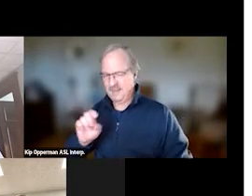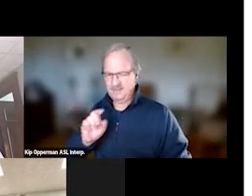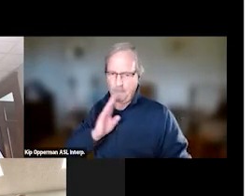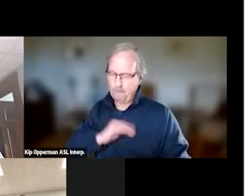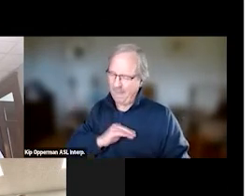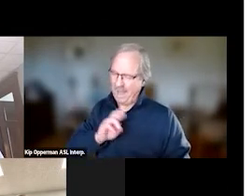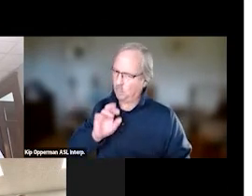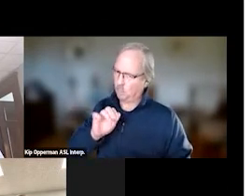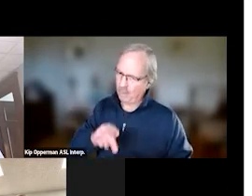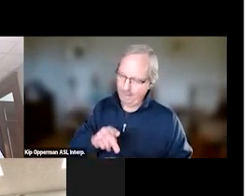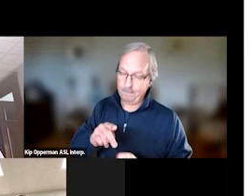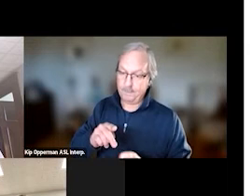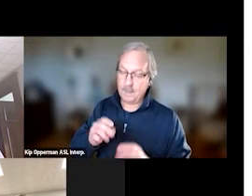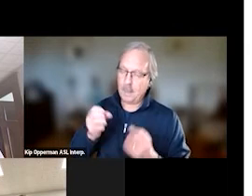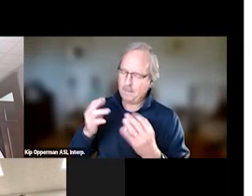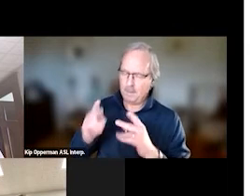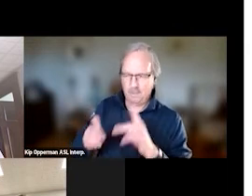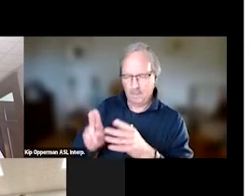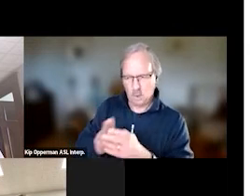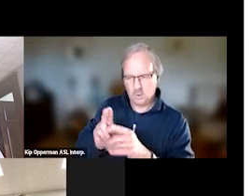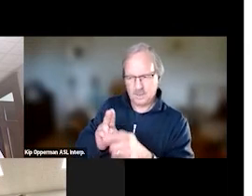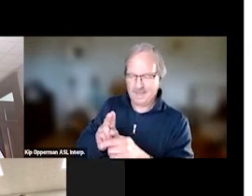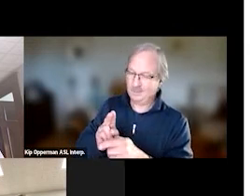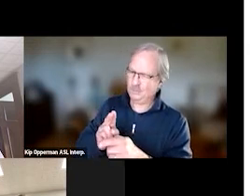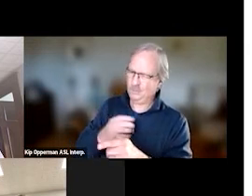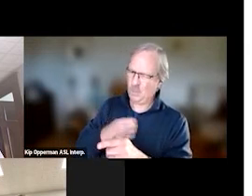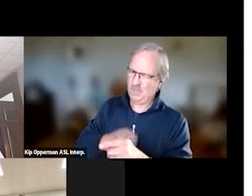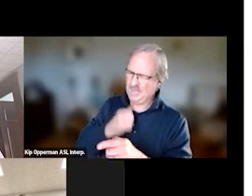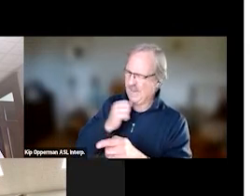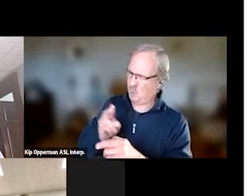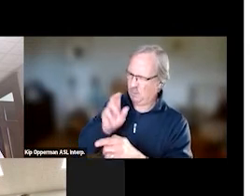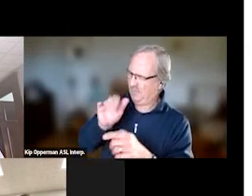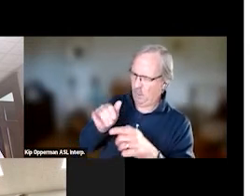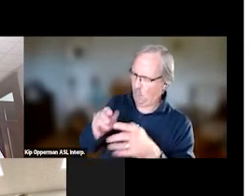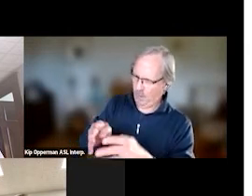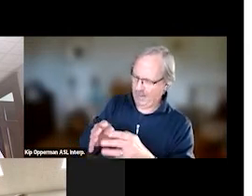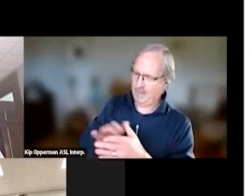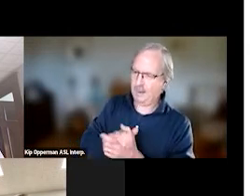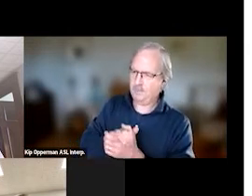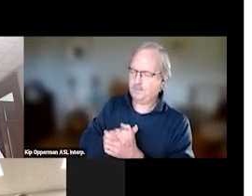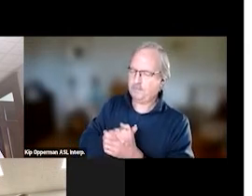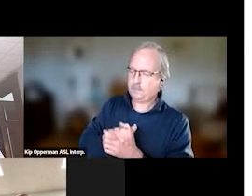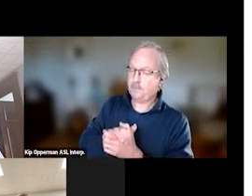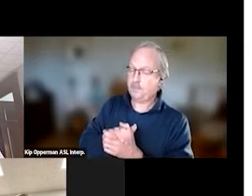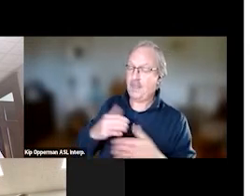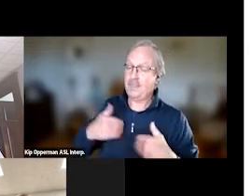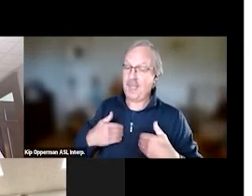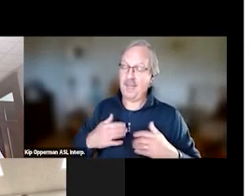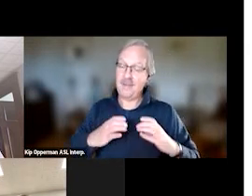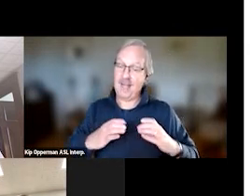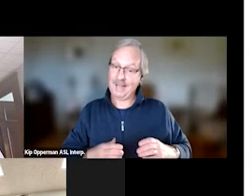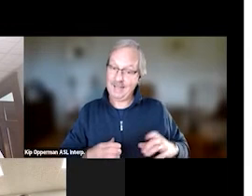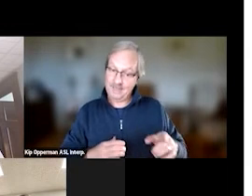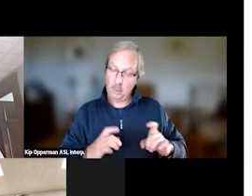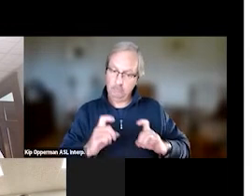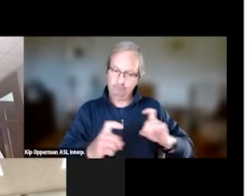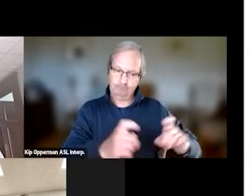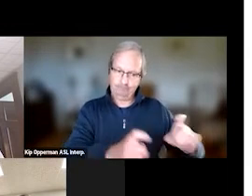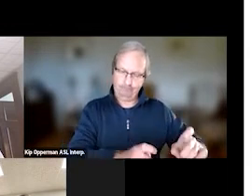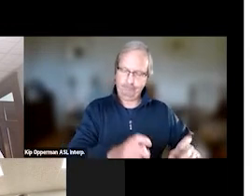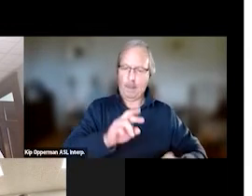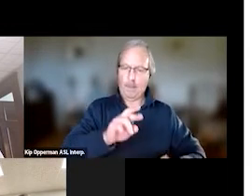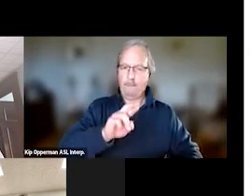who are using it in ways in which we wish they didn't. That there are clinics that are administering